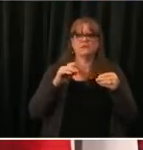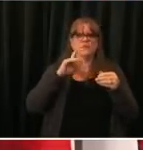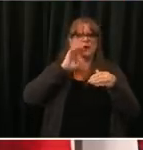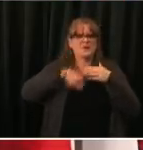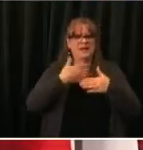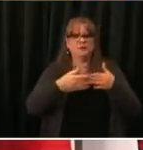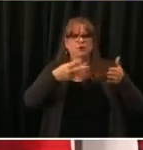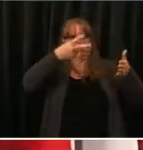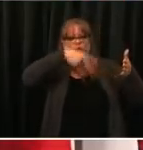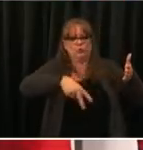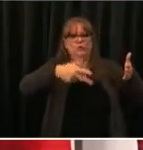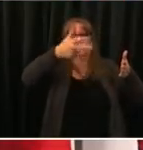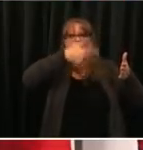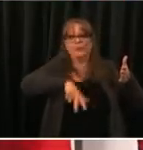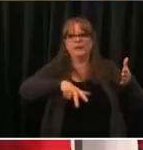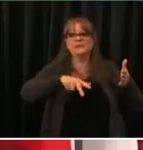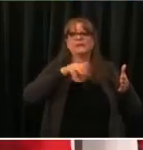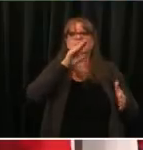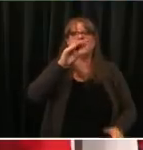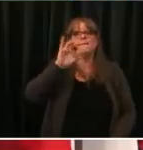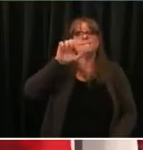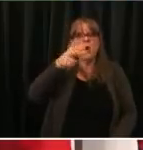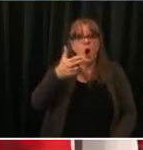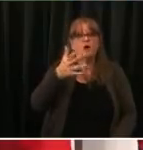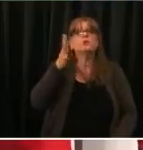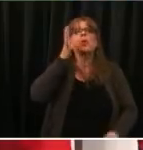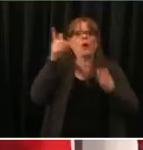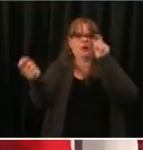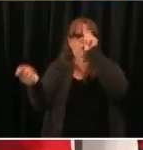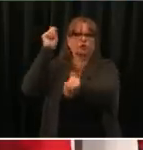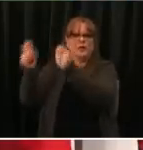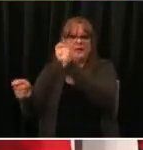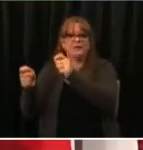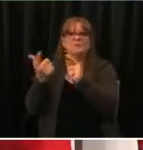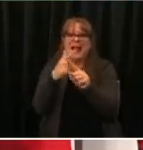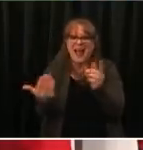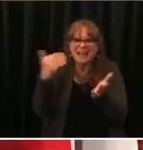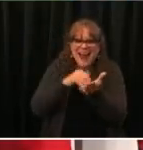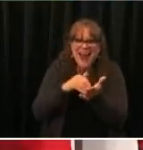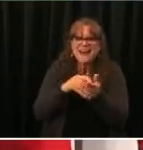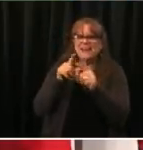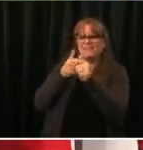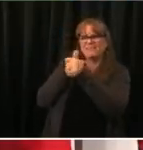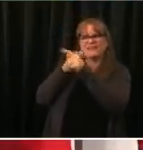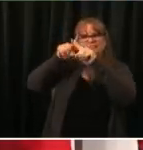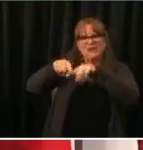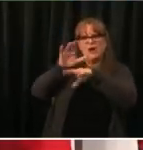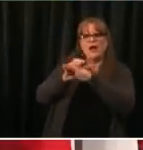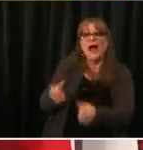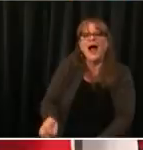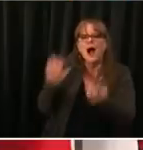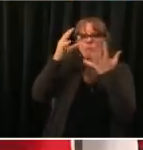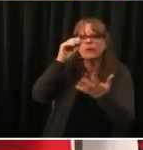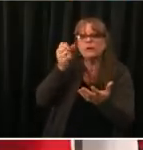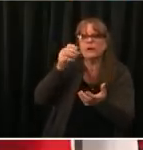March guidance will need to change again based on the quantity of vaccine that we get. As General Sherman indicated, I think